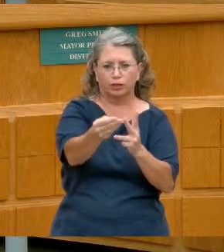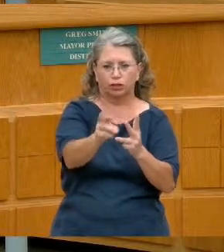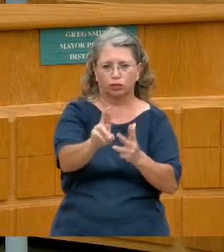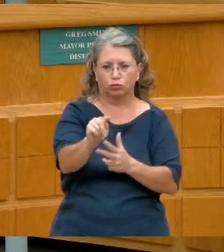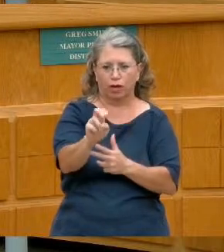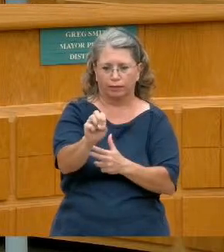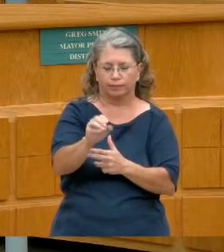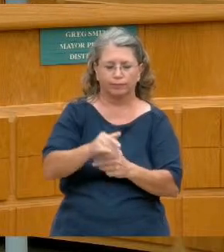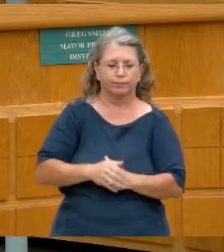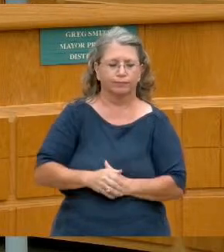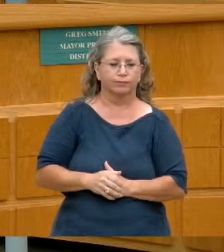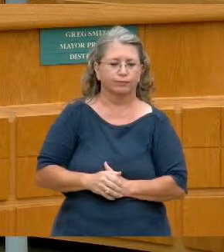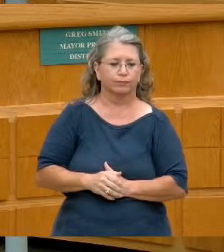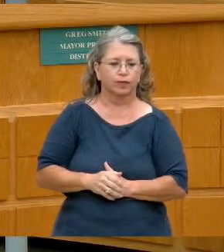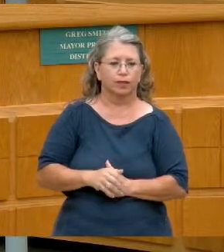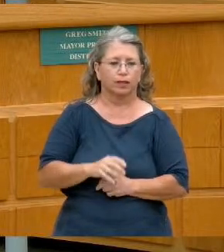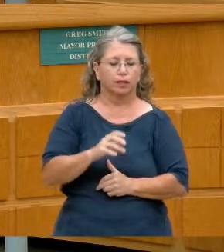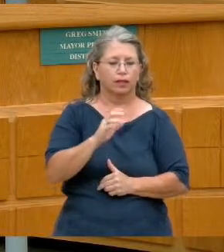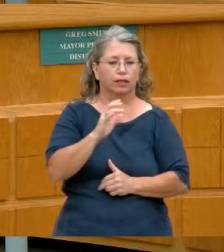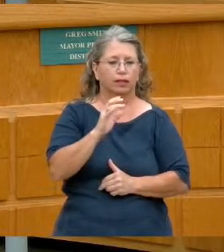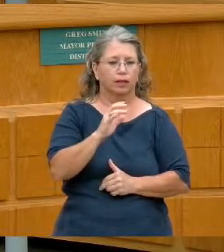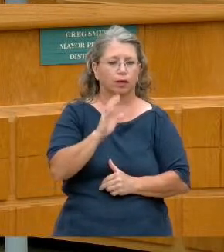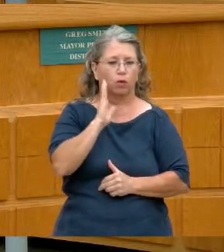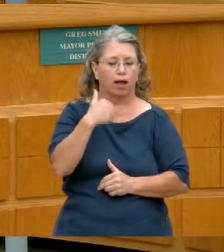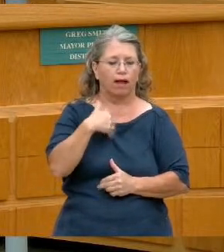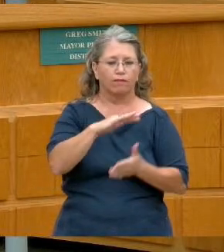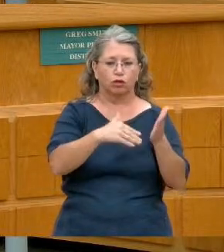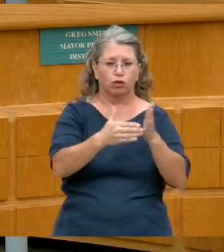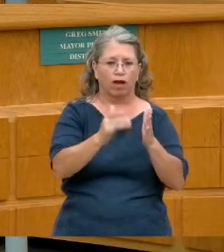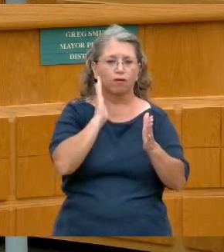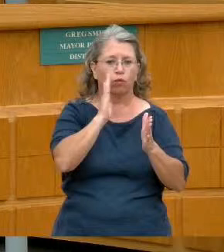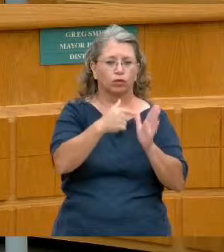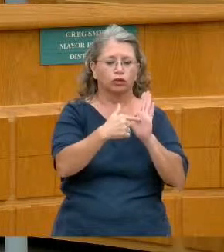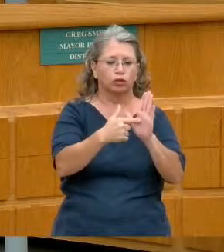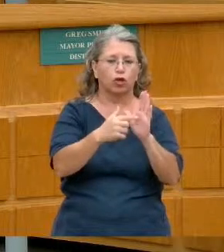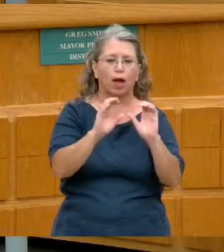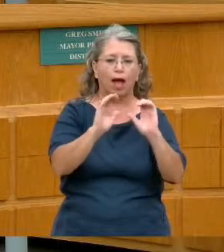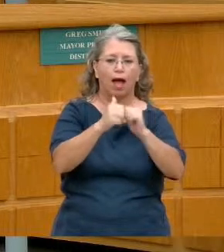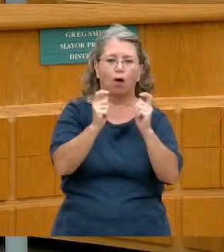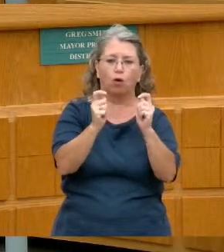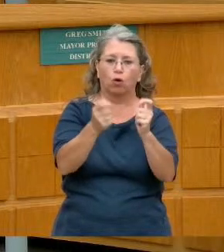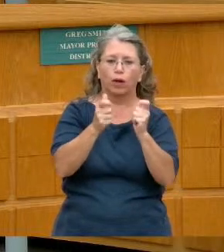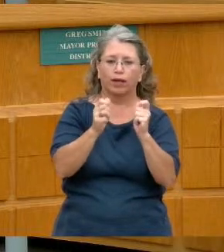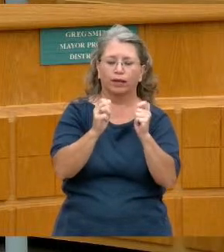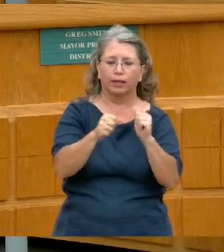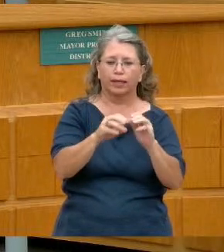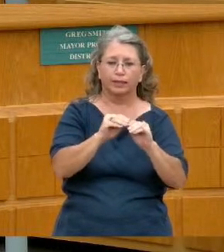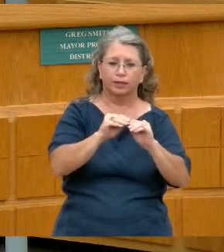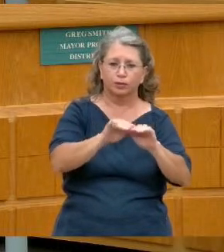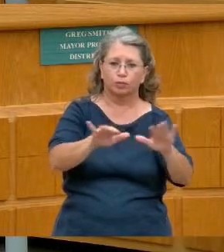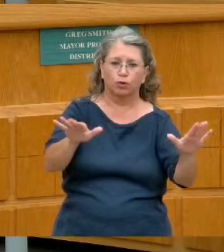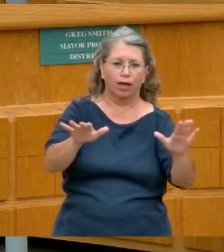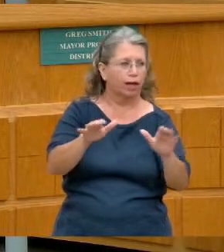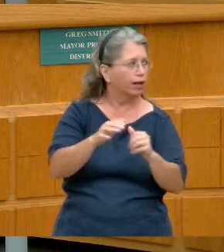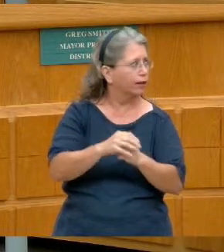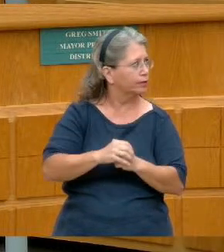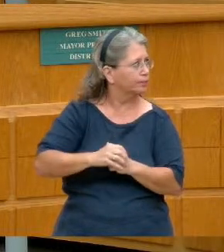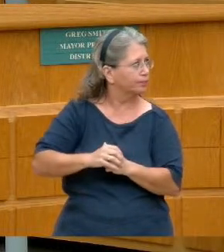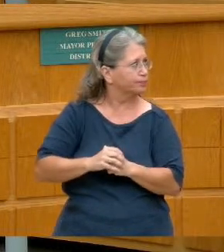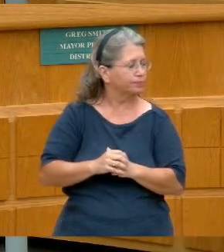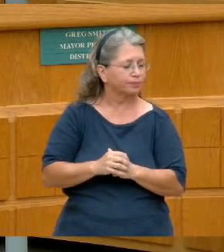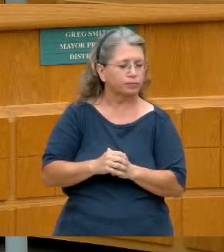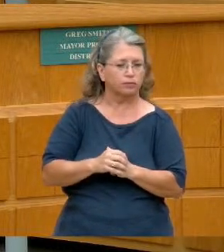shows you how rapidly COVID-19 can spread. Each one of these levels in the